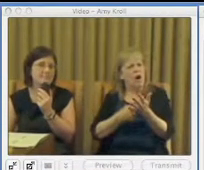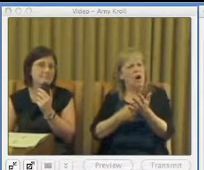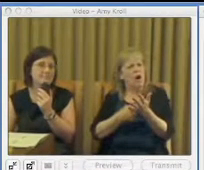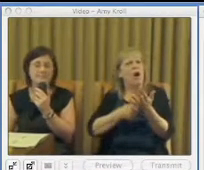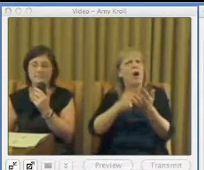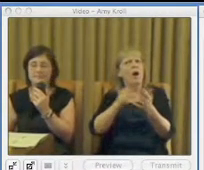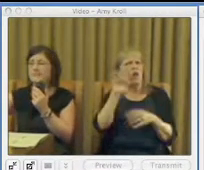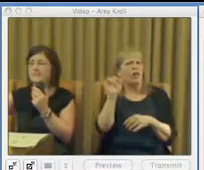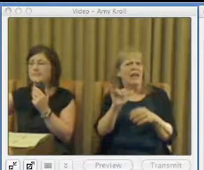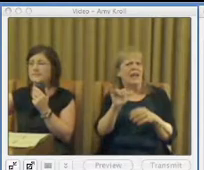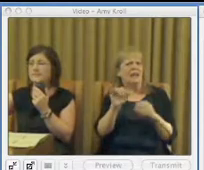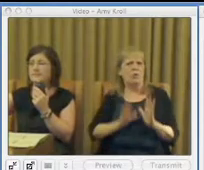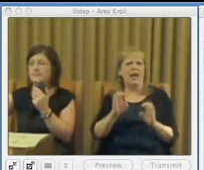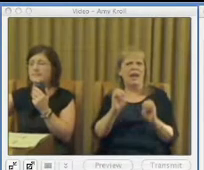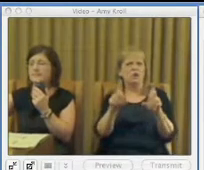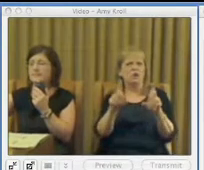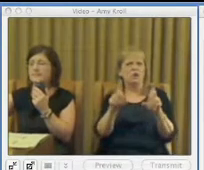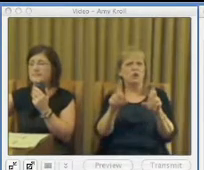has changed.